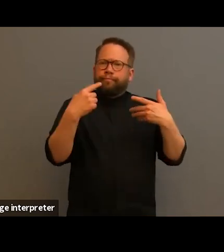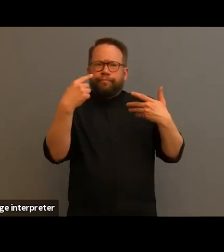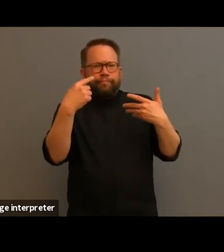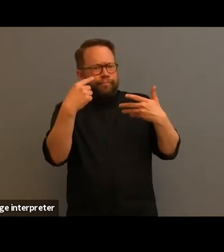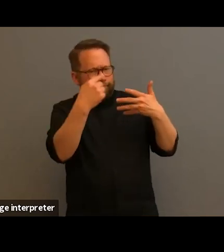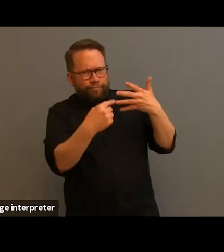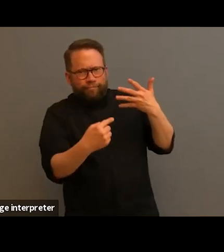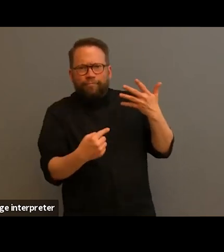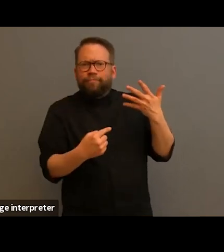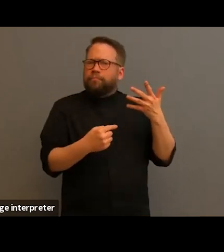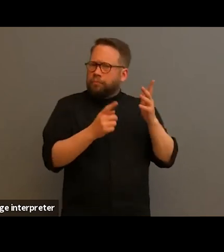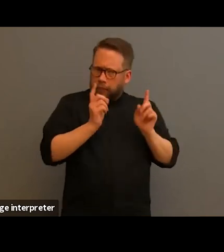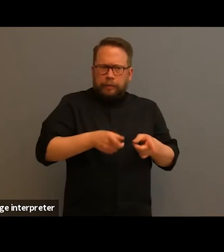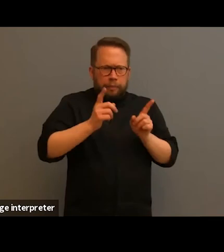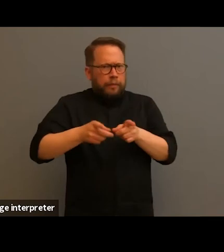mechanism.